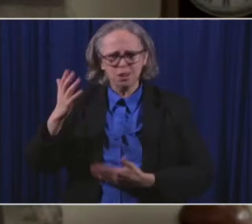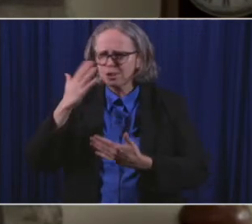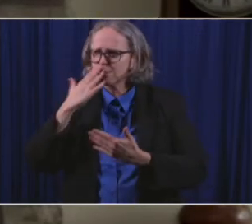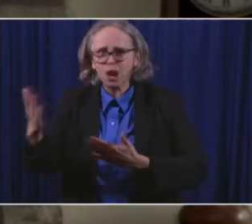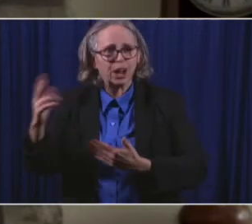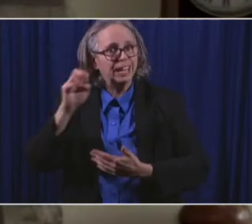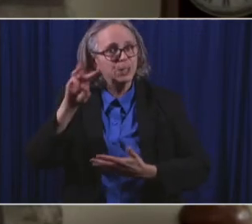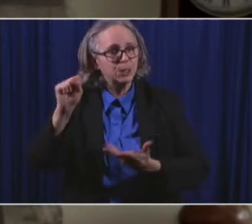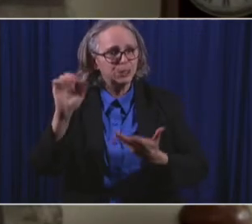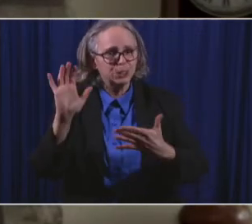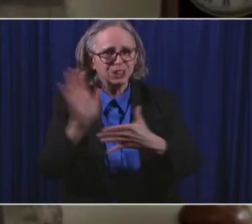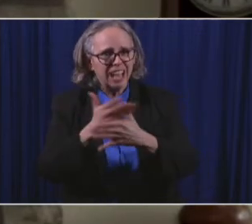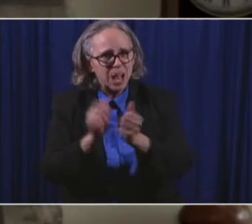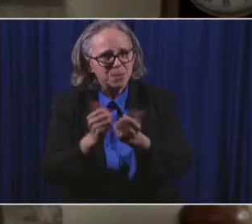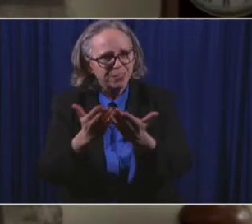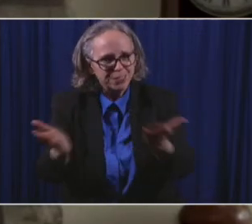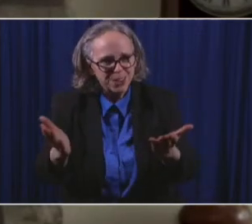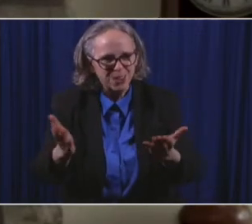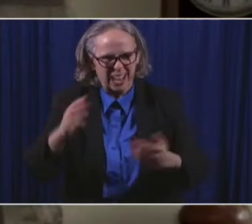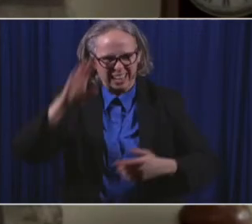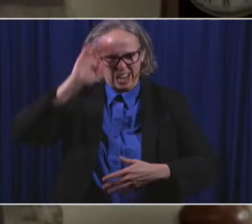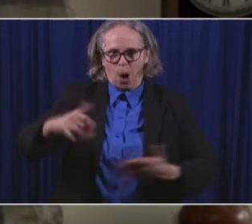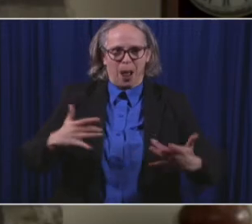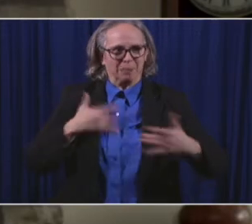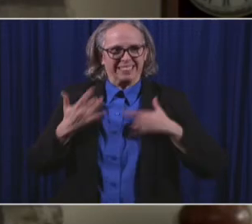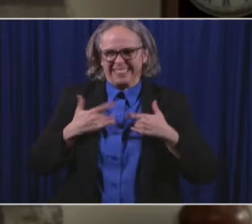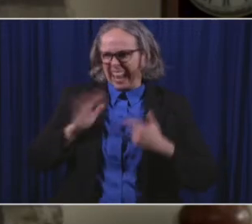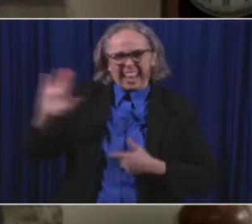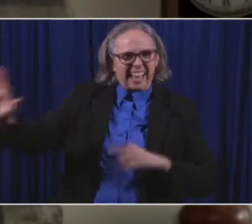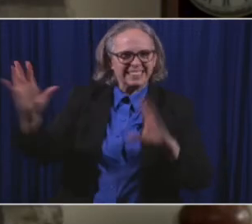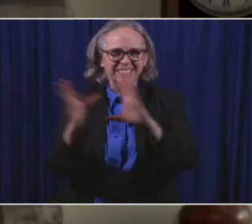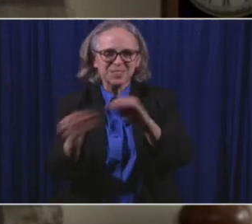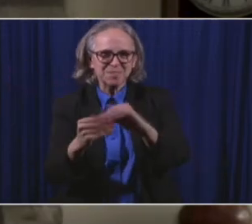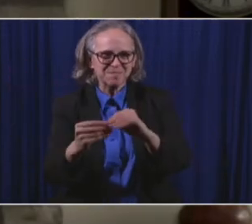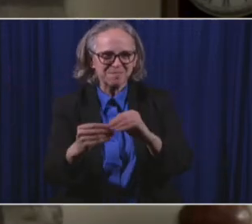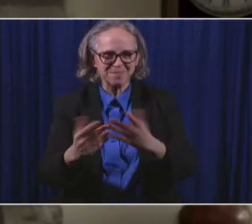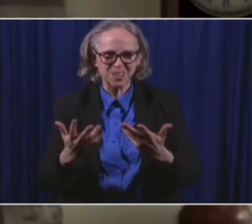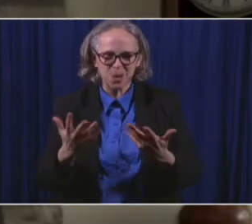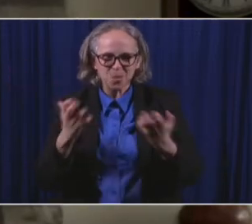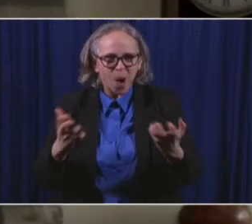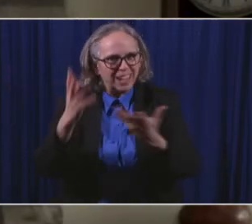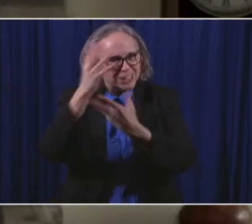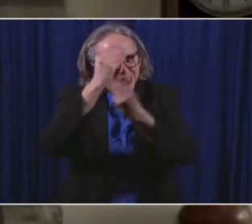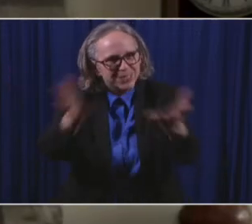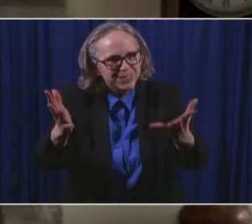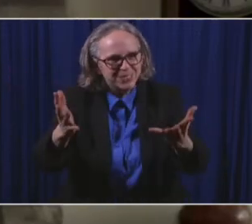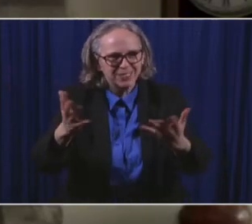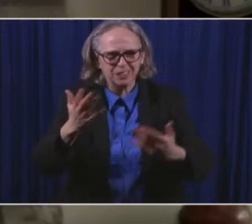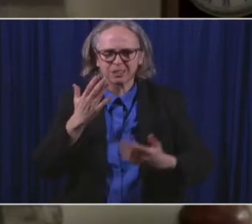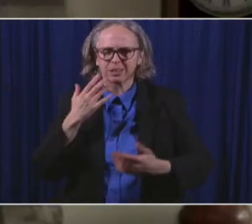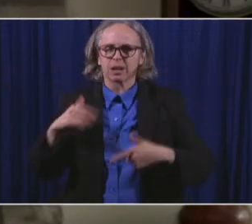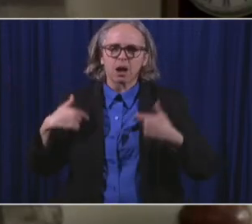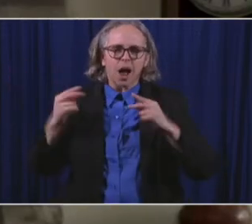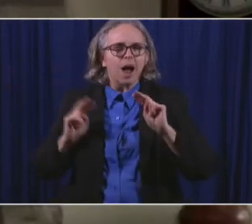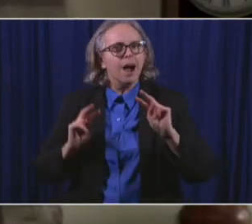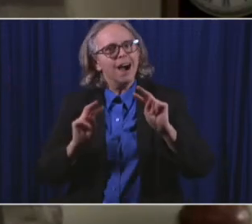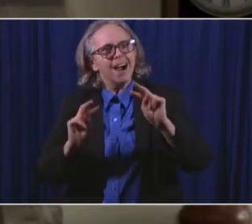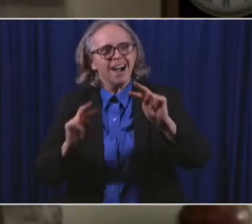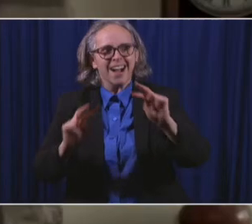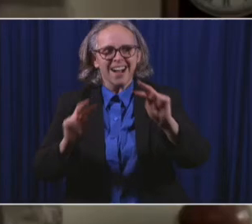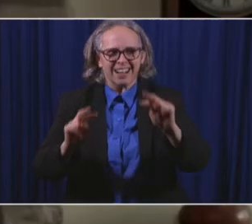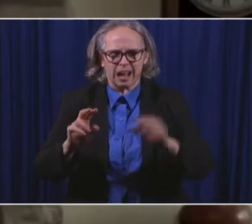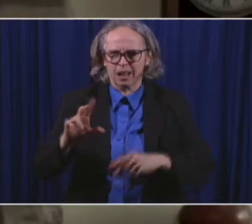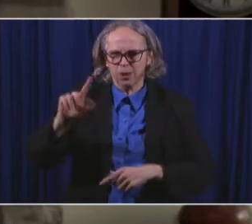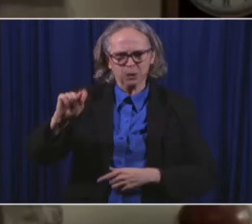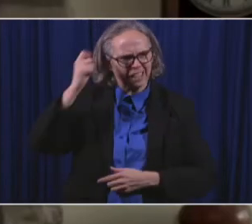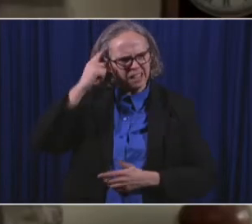it's something that I know I'm very, very excited about, something we've been looking forward to, and something that the Lieutenant Governor has really focused a lot